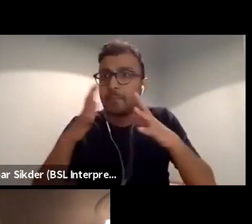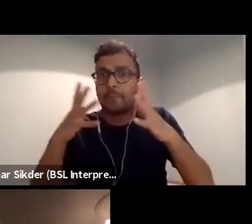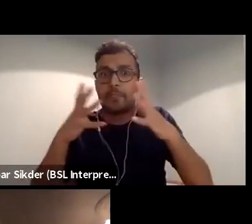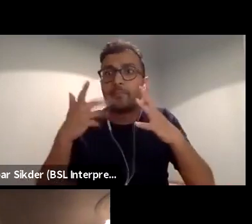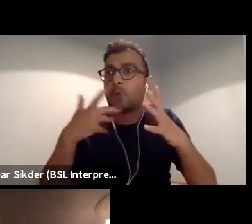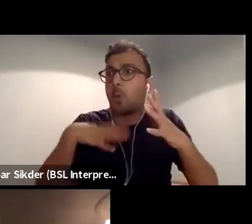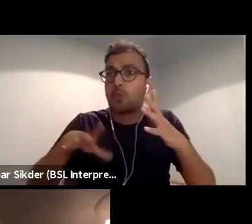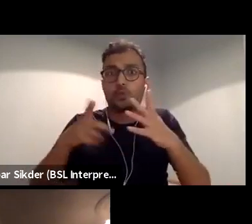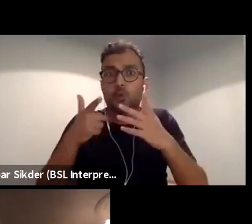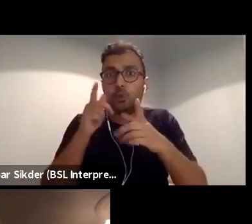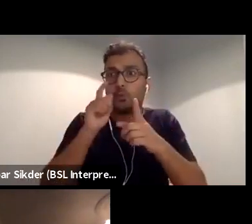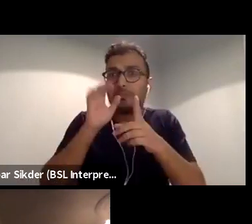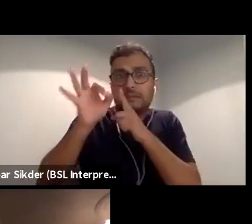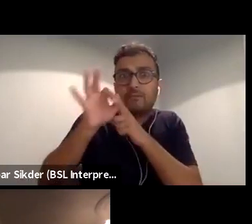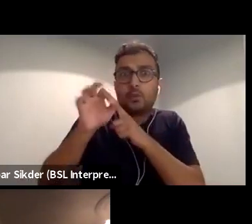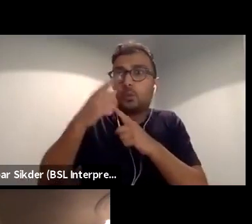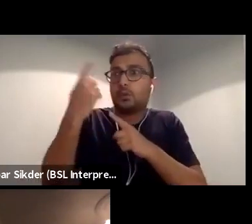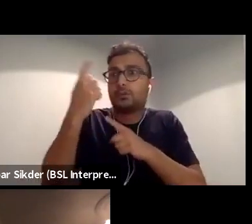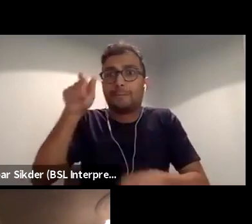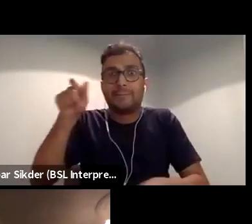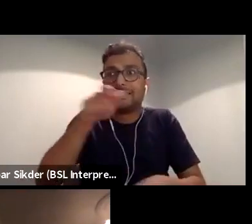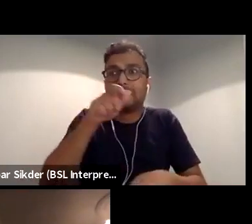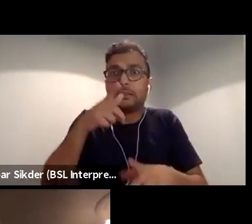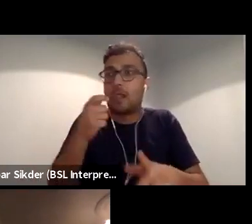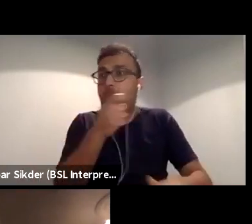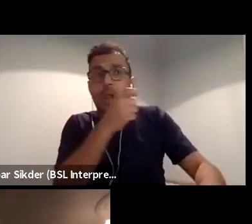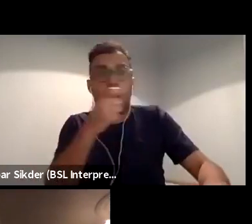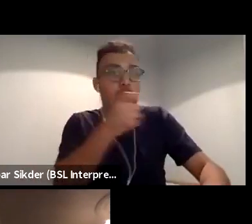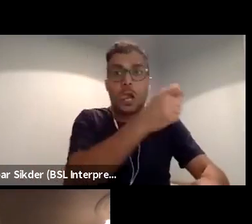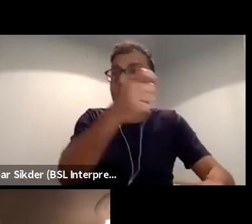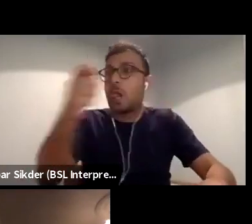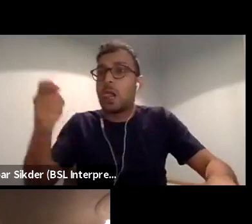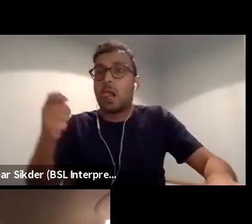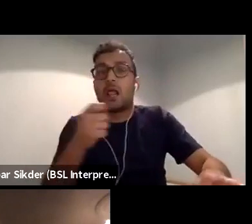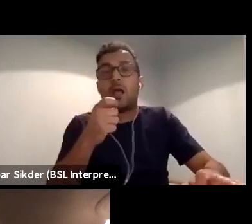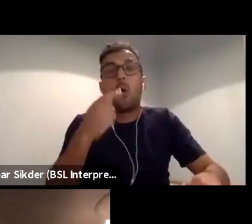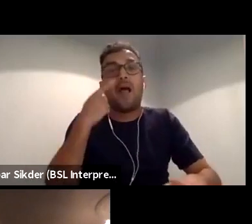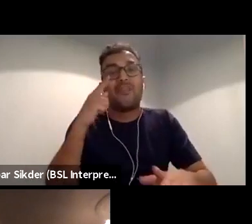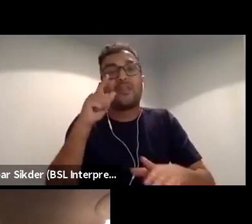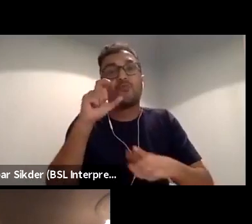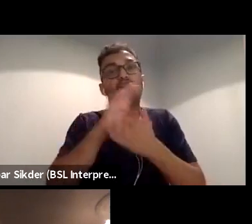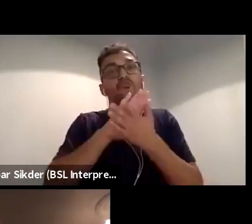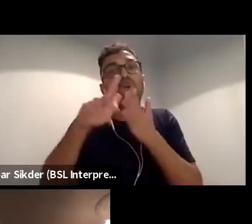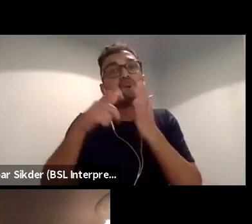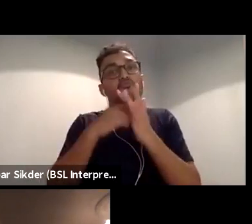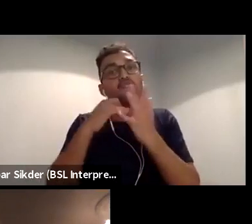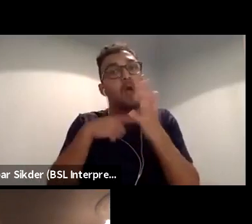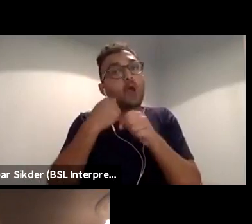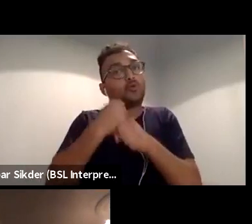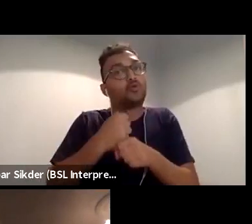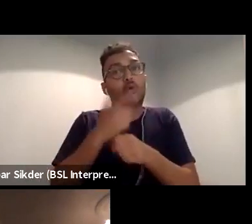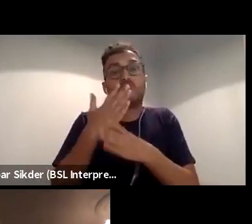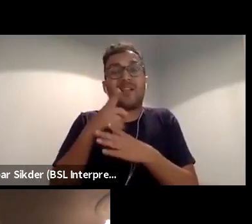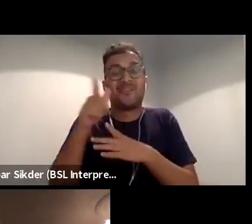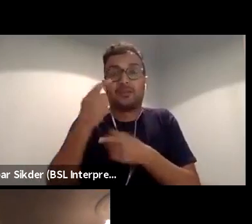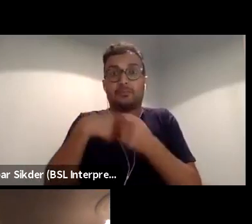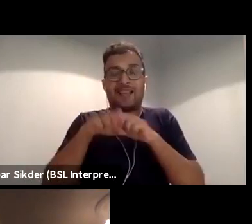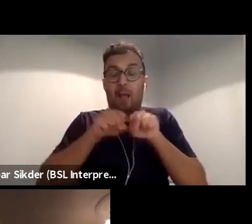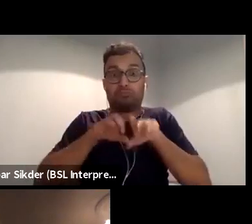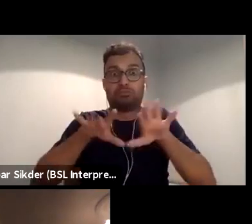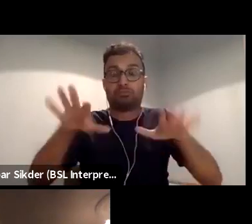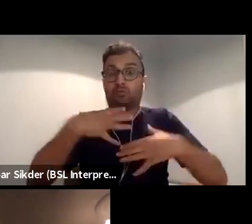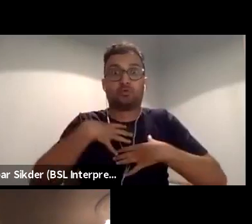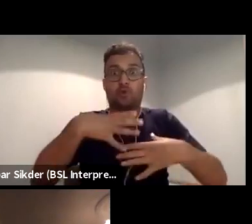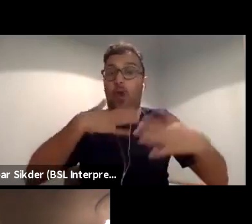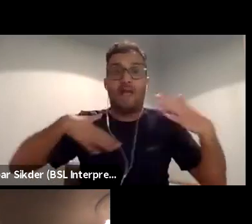mean, Christchurch was a real shock, I think, across the sort of industry. And you saw in the early days where